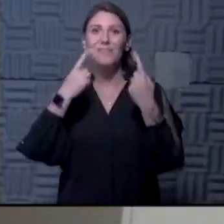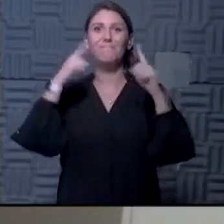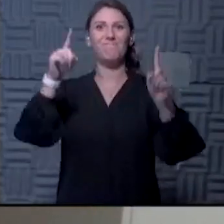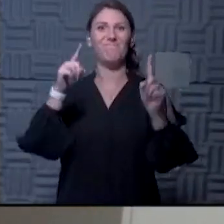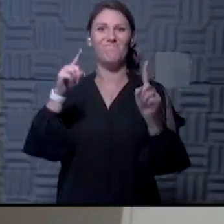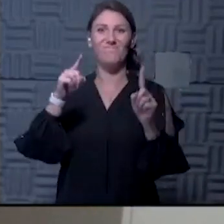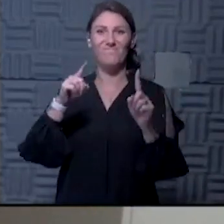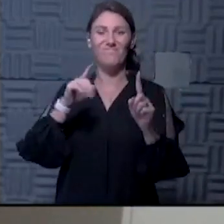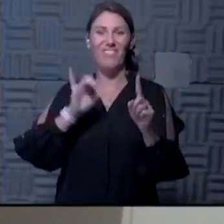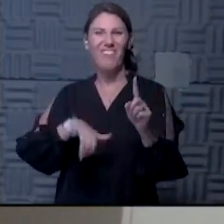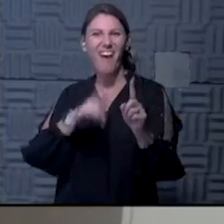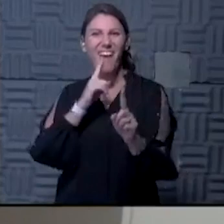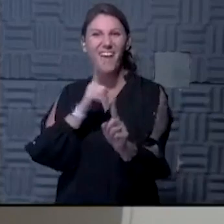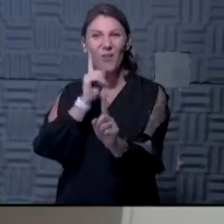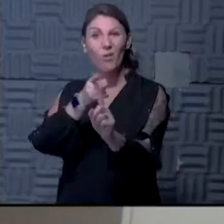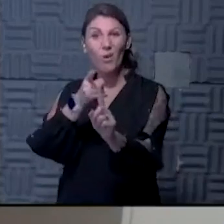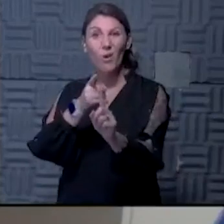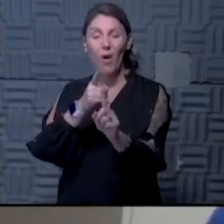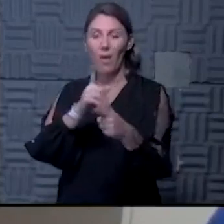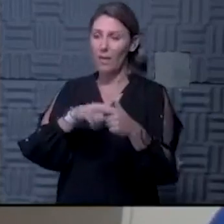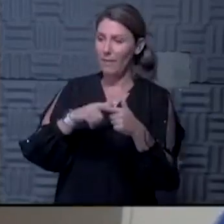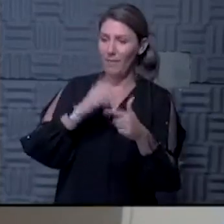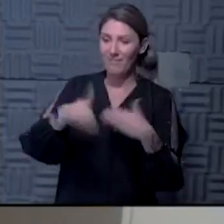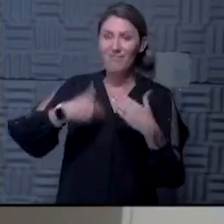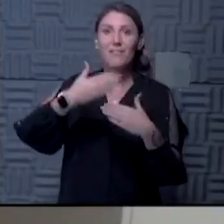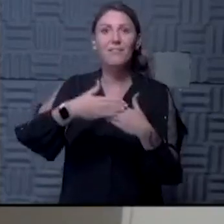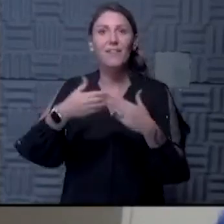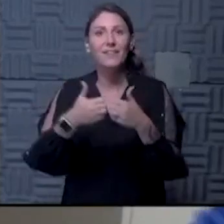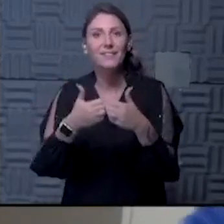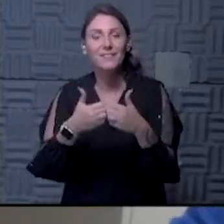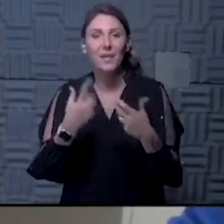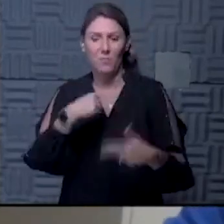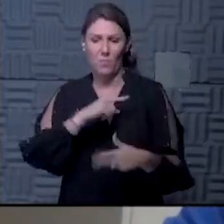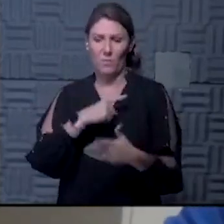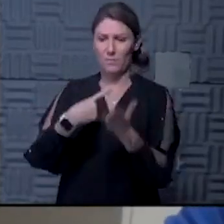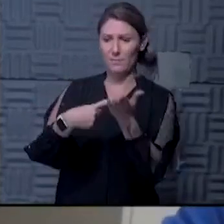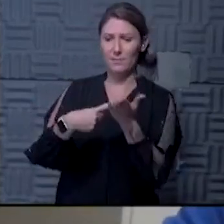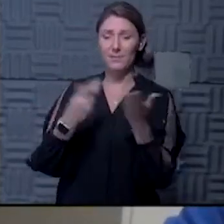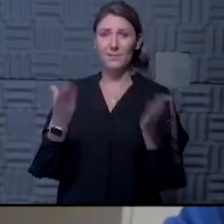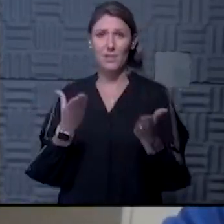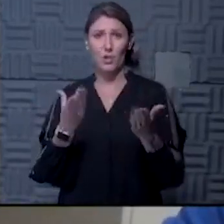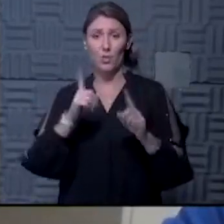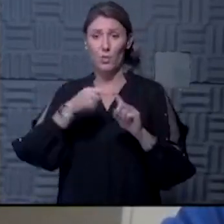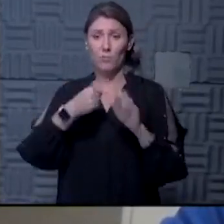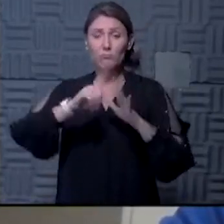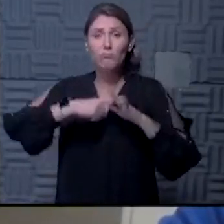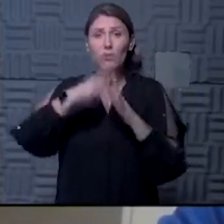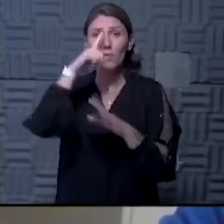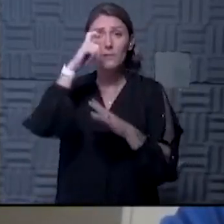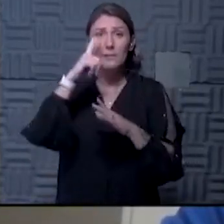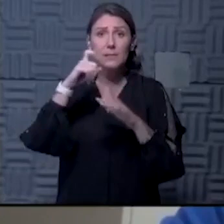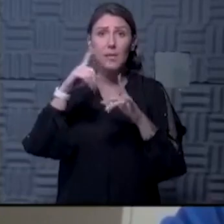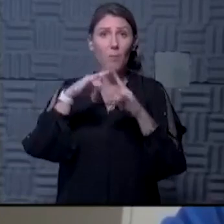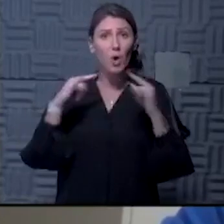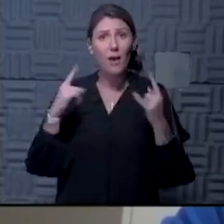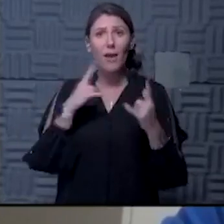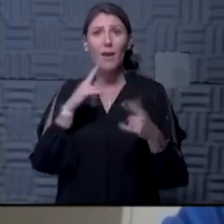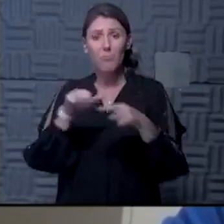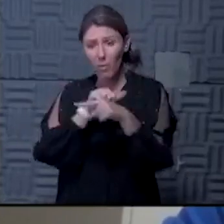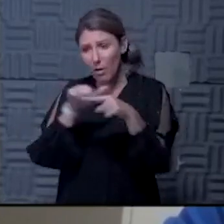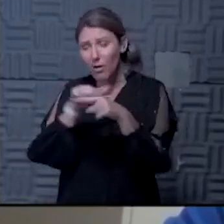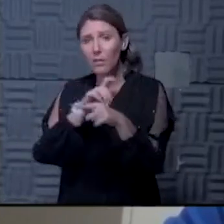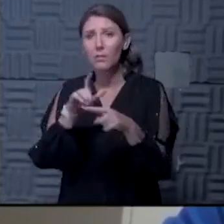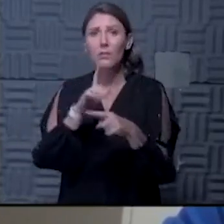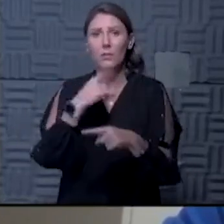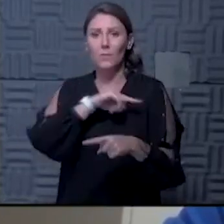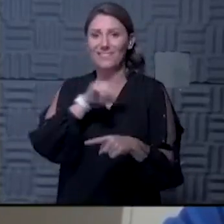was the next game. That's what we talked about here was, hey, when we started summer camp, we've got to get through